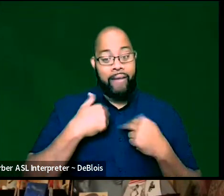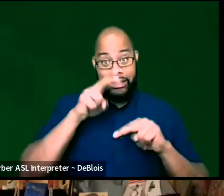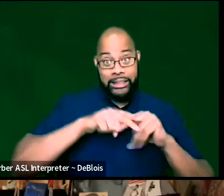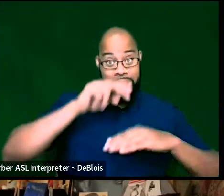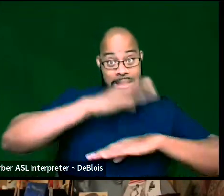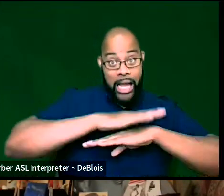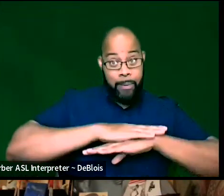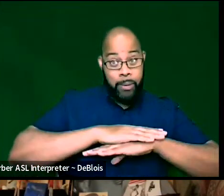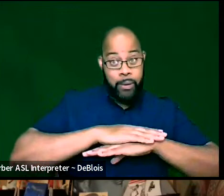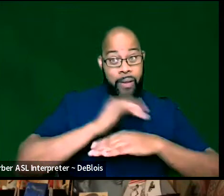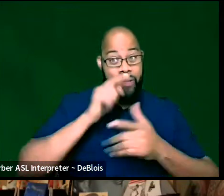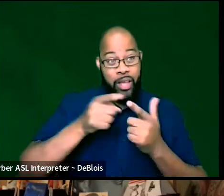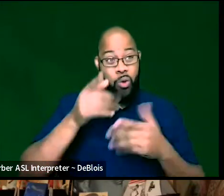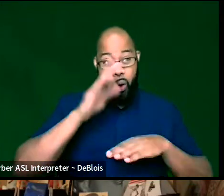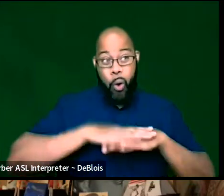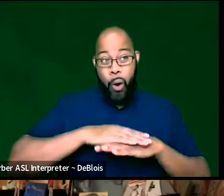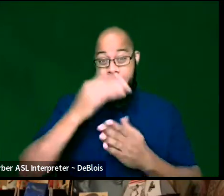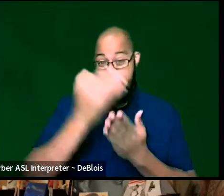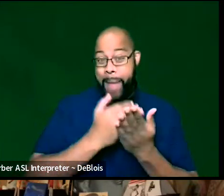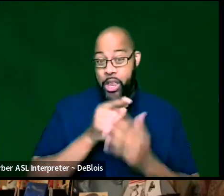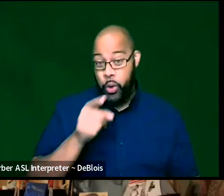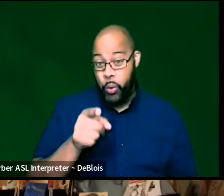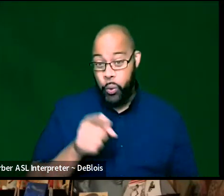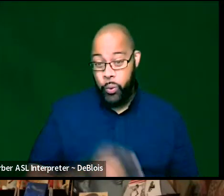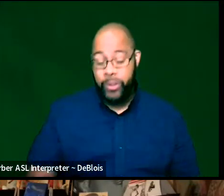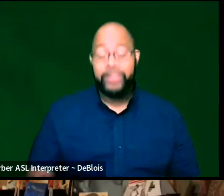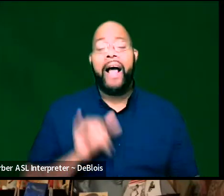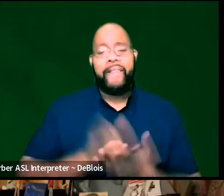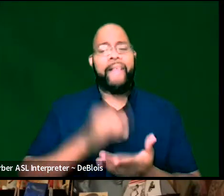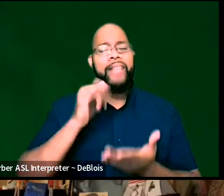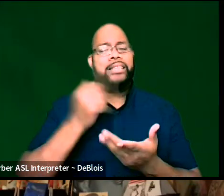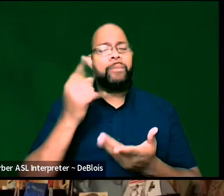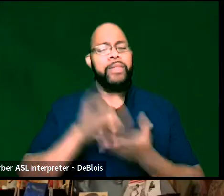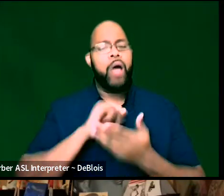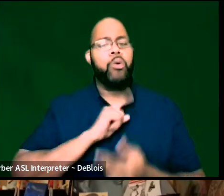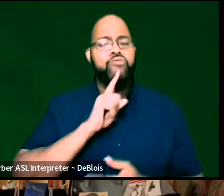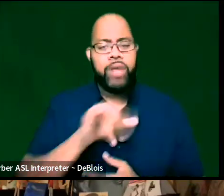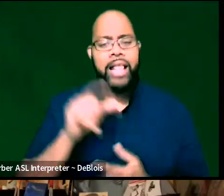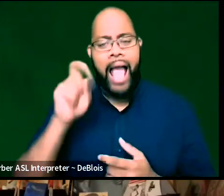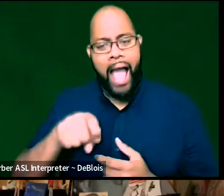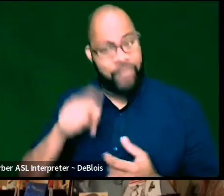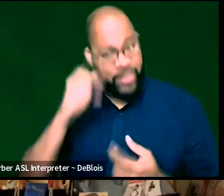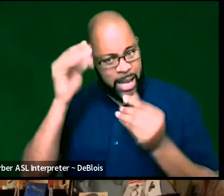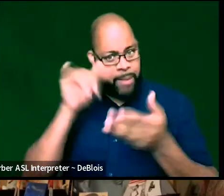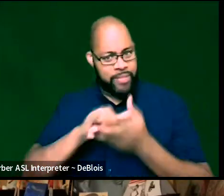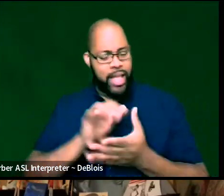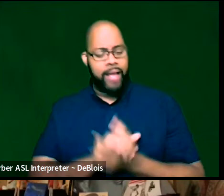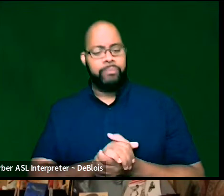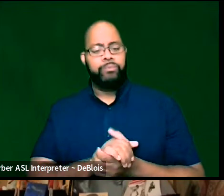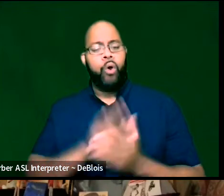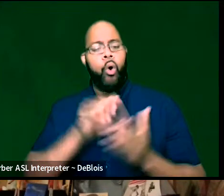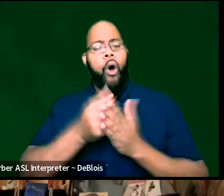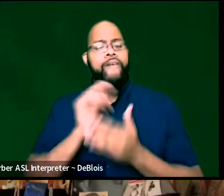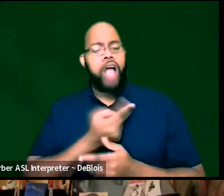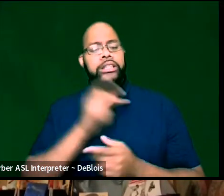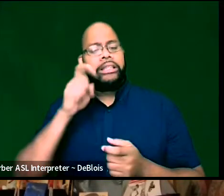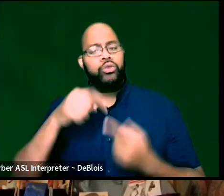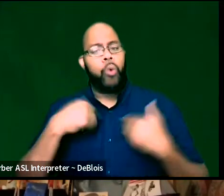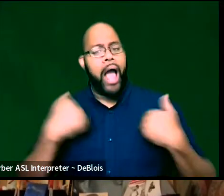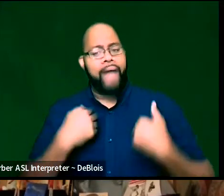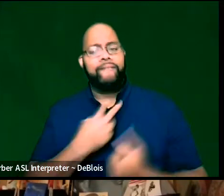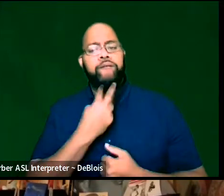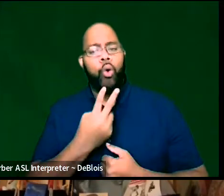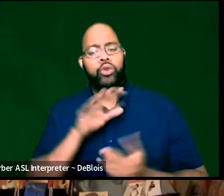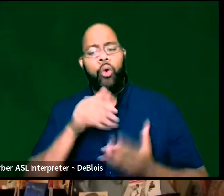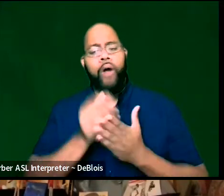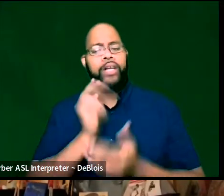then chances are you're on the menu. And I think that's something that we really have to think about. all of us need to have a voice and